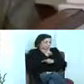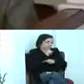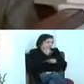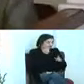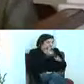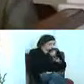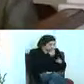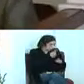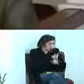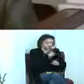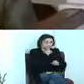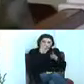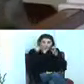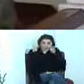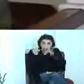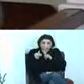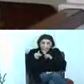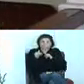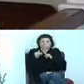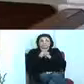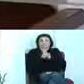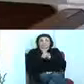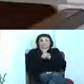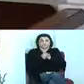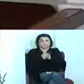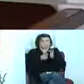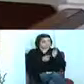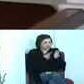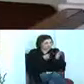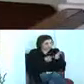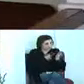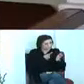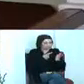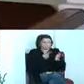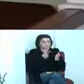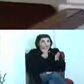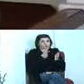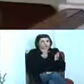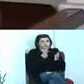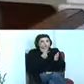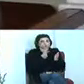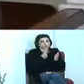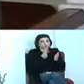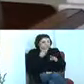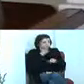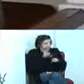our divine and anointed self requires that we do the work.